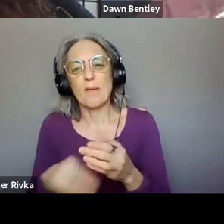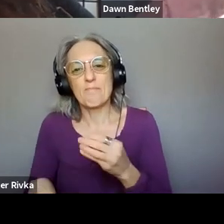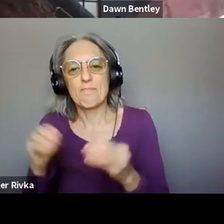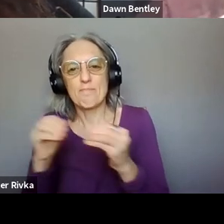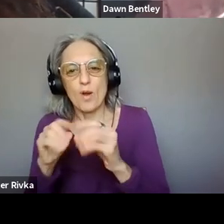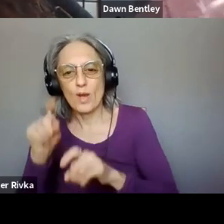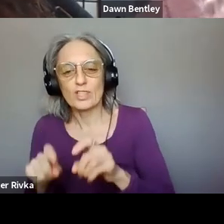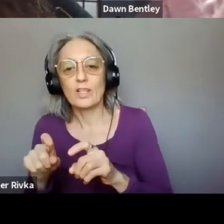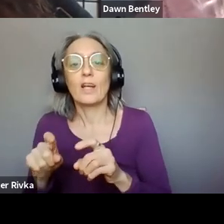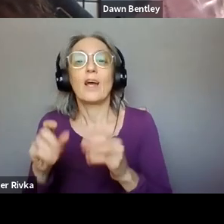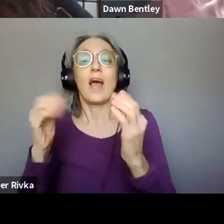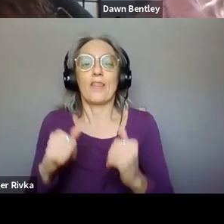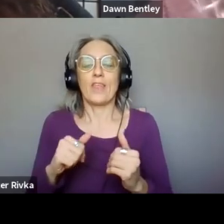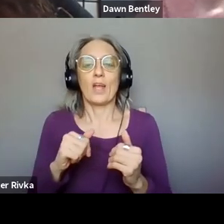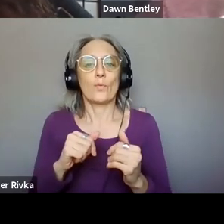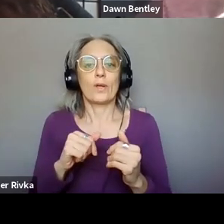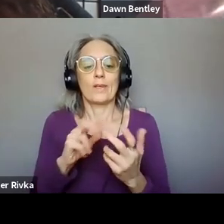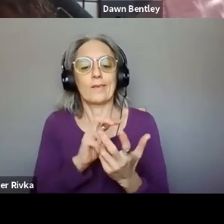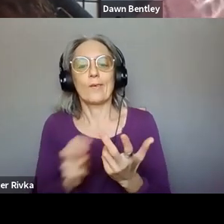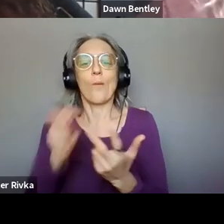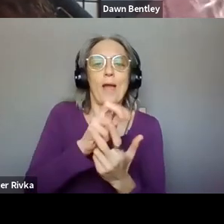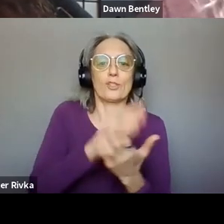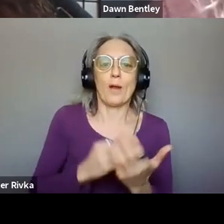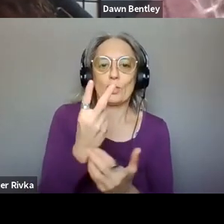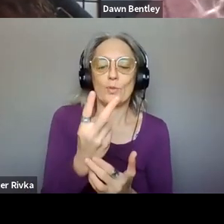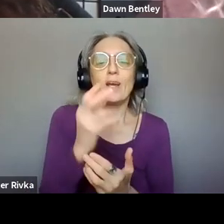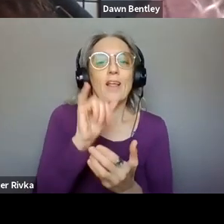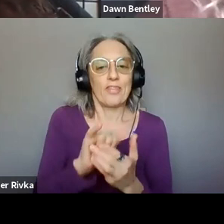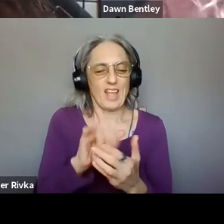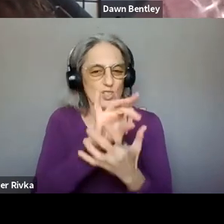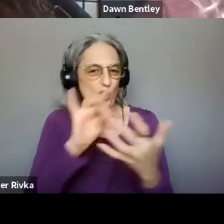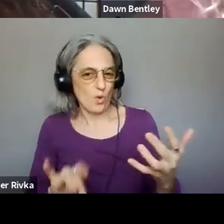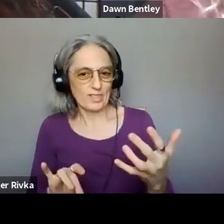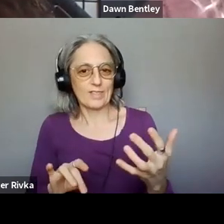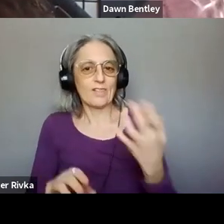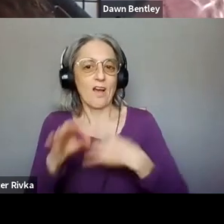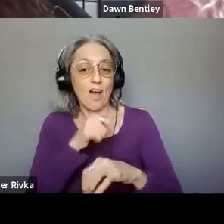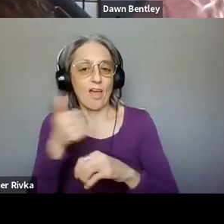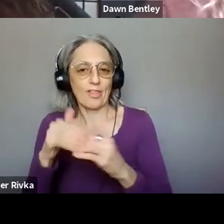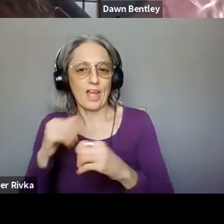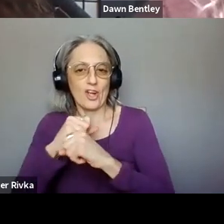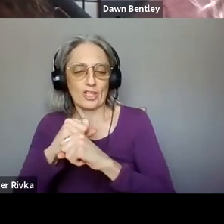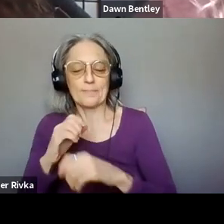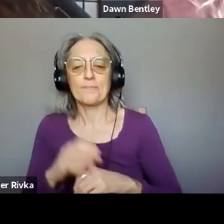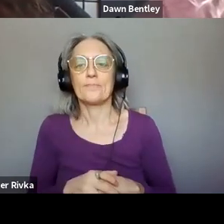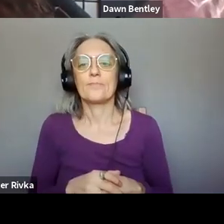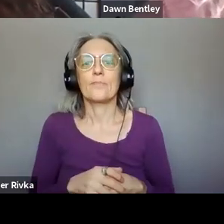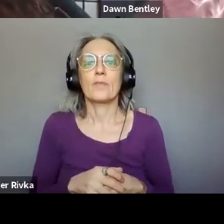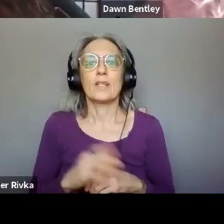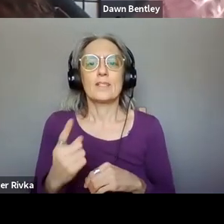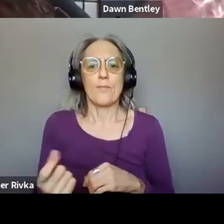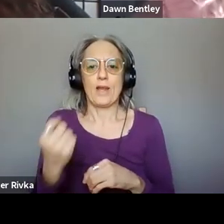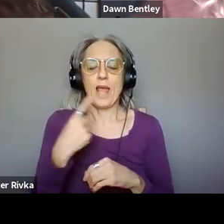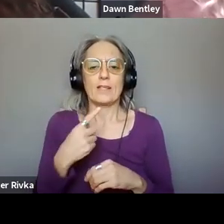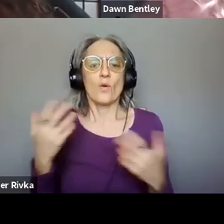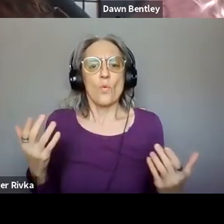part 2, the part that is near and dear to my heart, which is the alternatives to guardianship. So we had someone ask, what is the